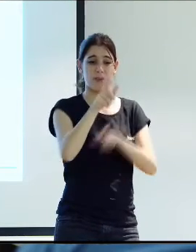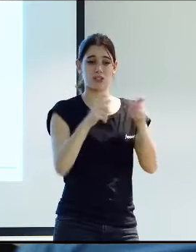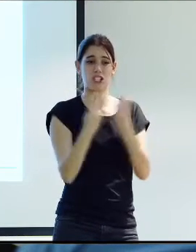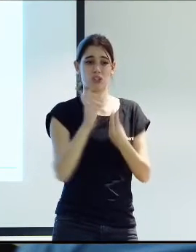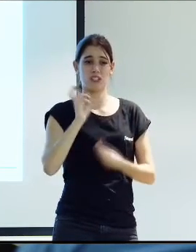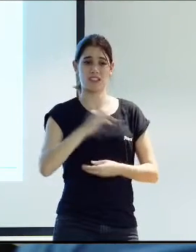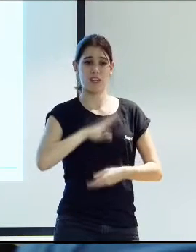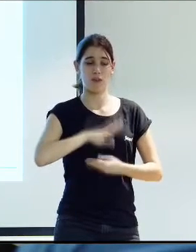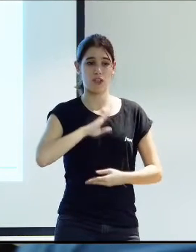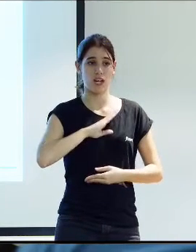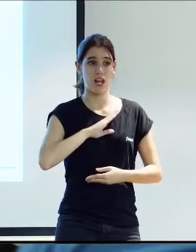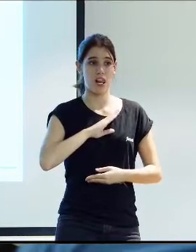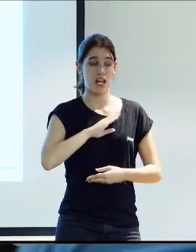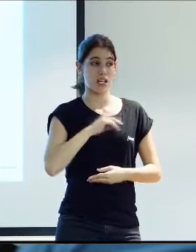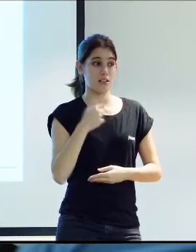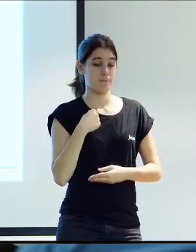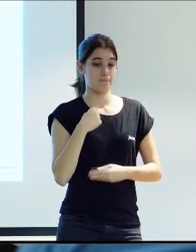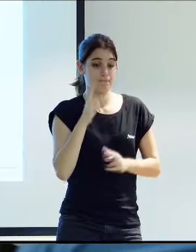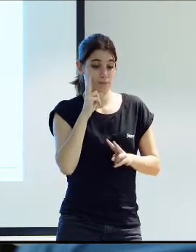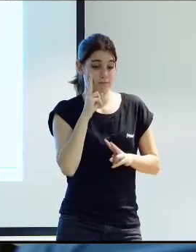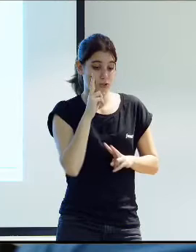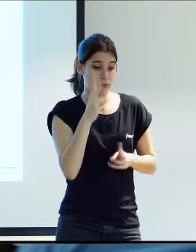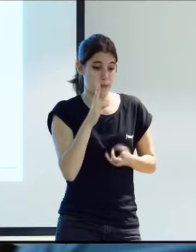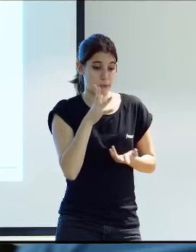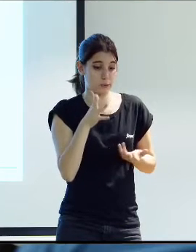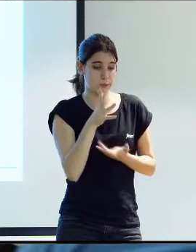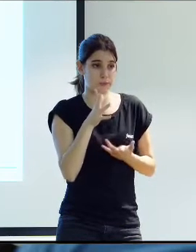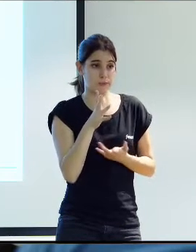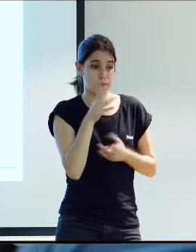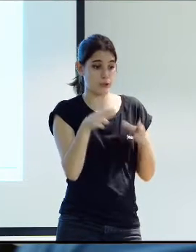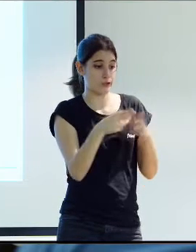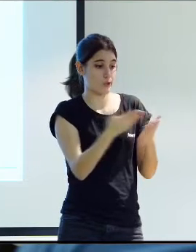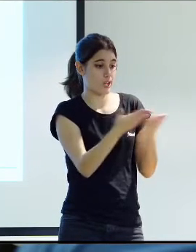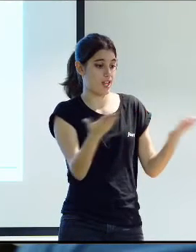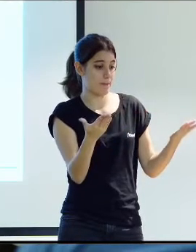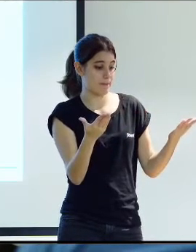diversity with independent living. People with functional diversity, we feel that